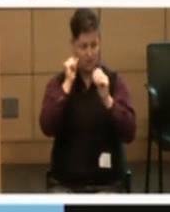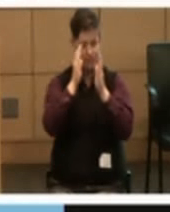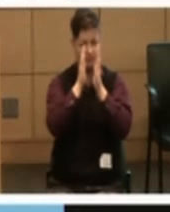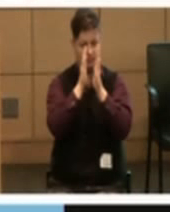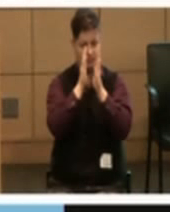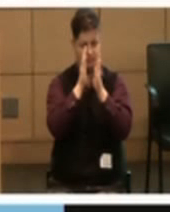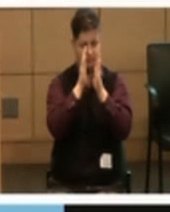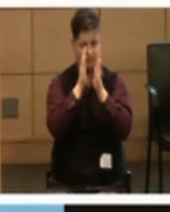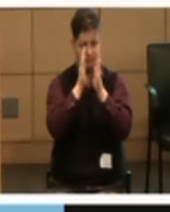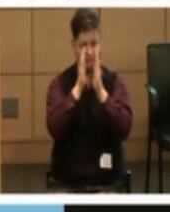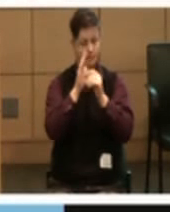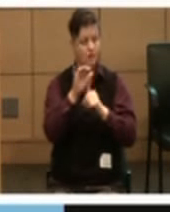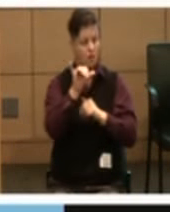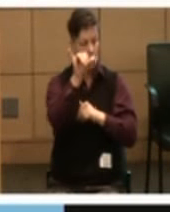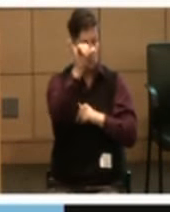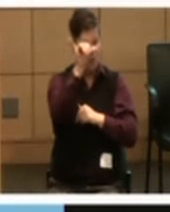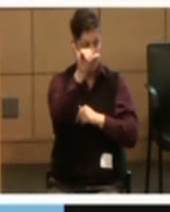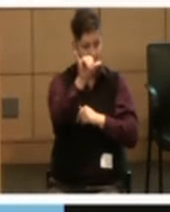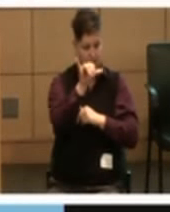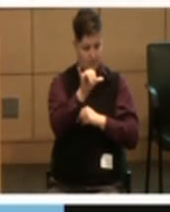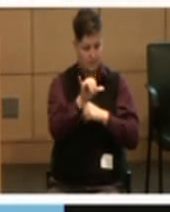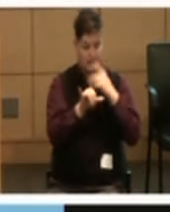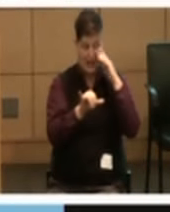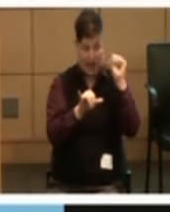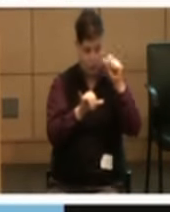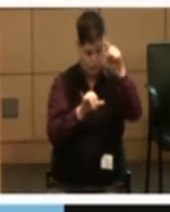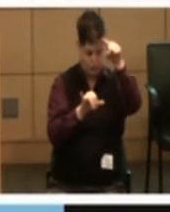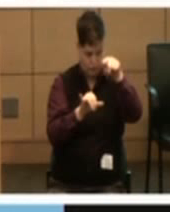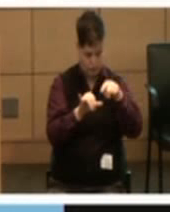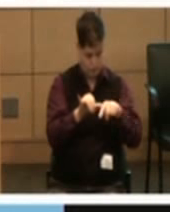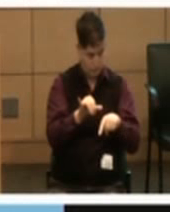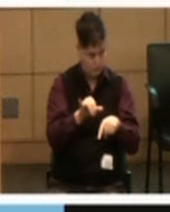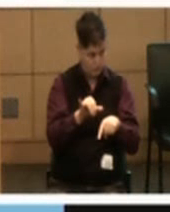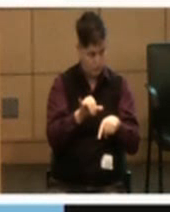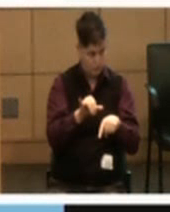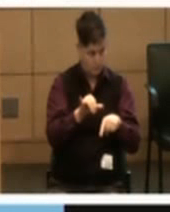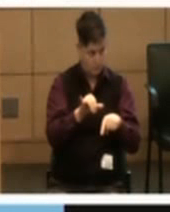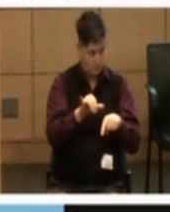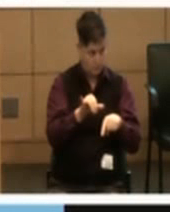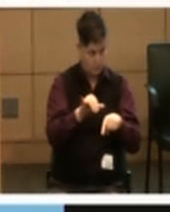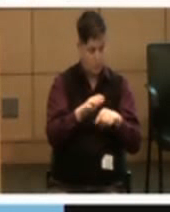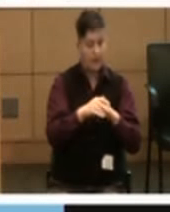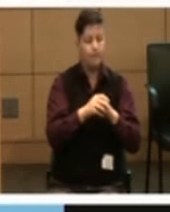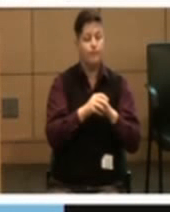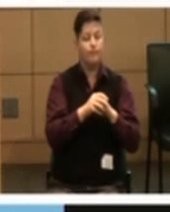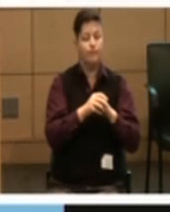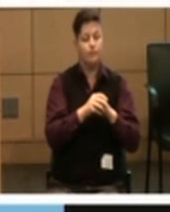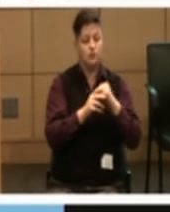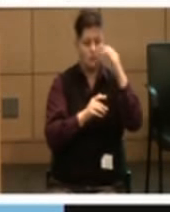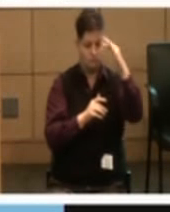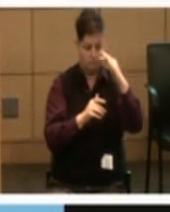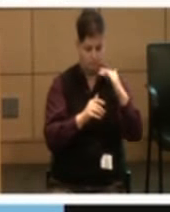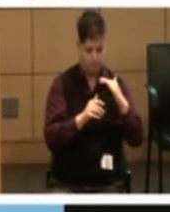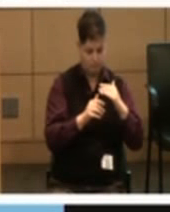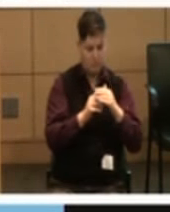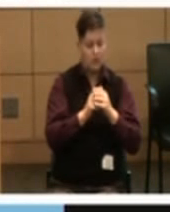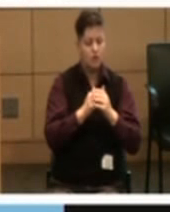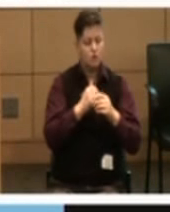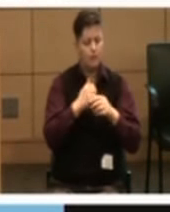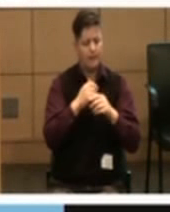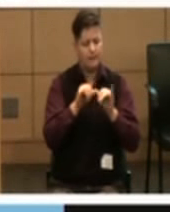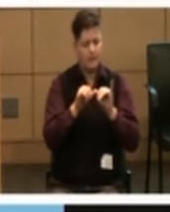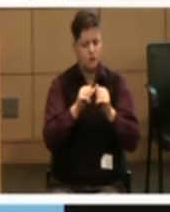the y-axis, sounds are getting louder. So we present sounds at each of these different pitches, and we measure how loud does